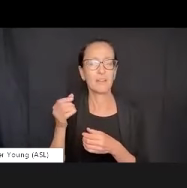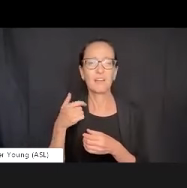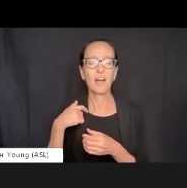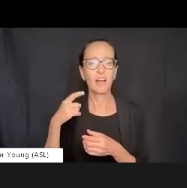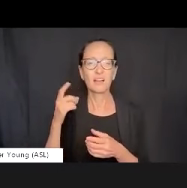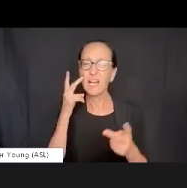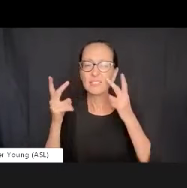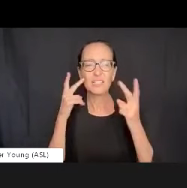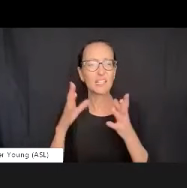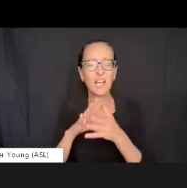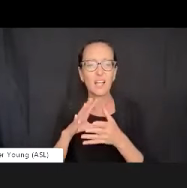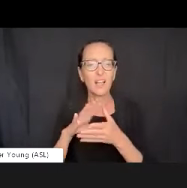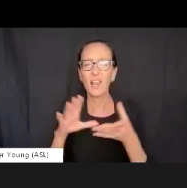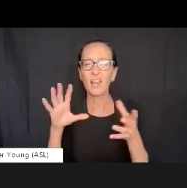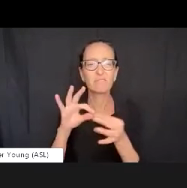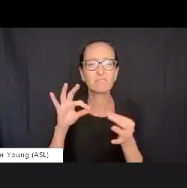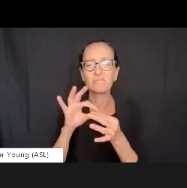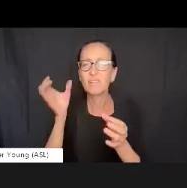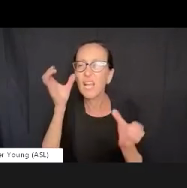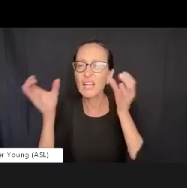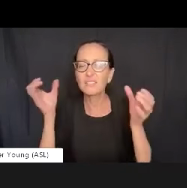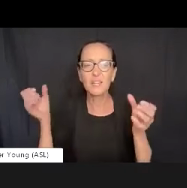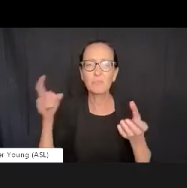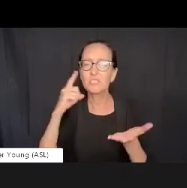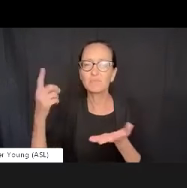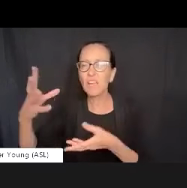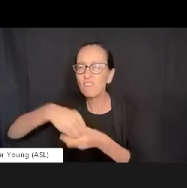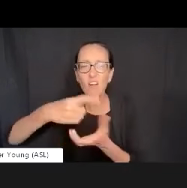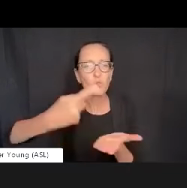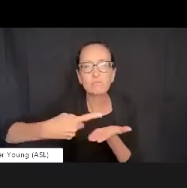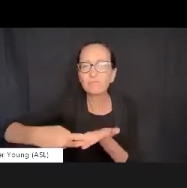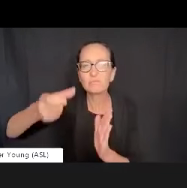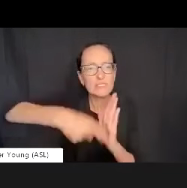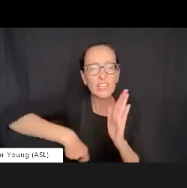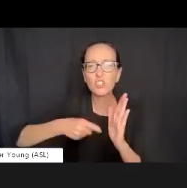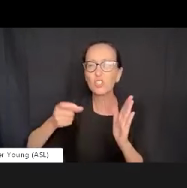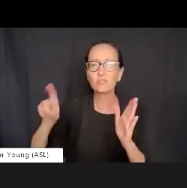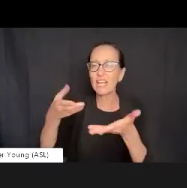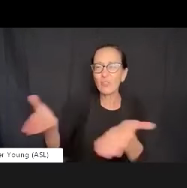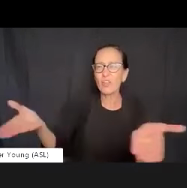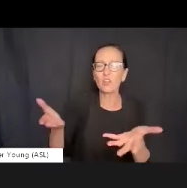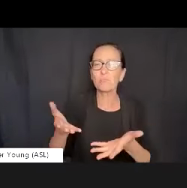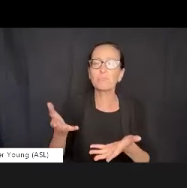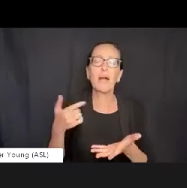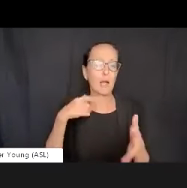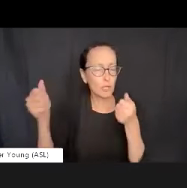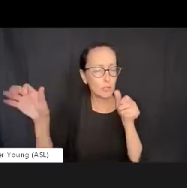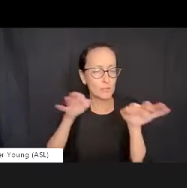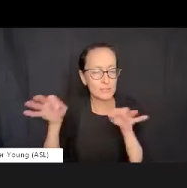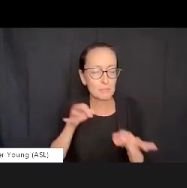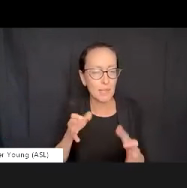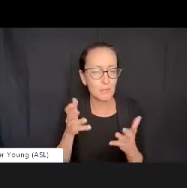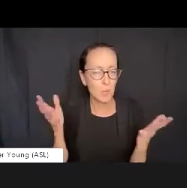around in the literature and just out there. So I want to try to disentangle a little bit